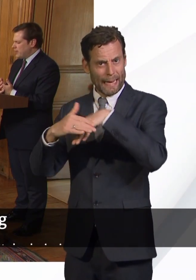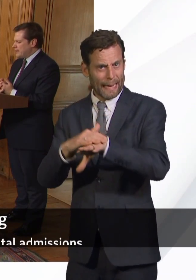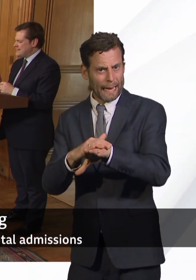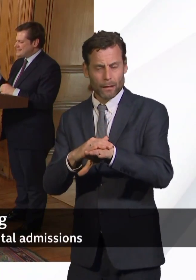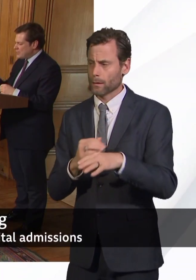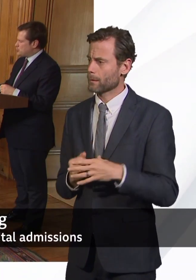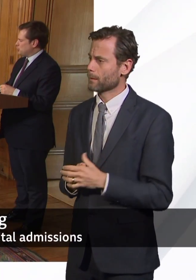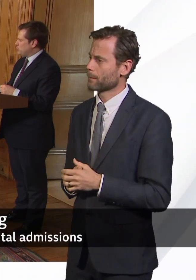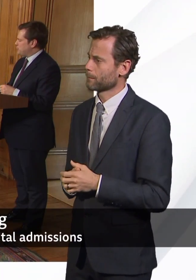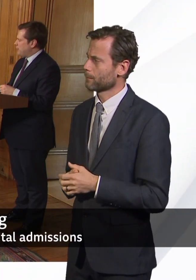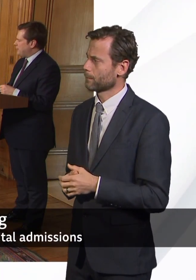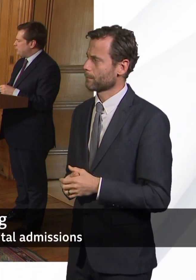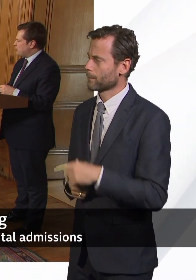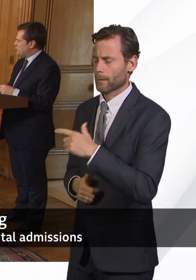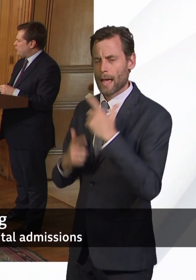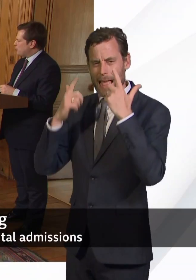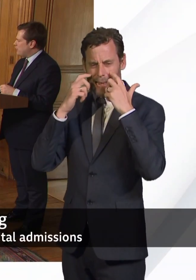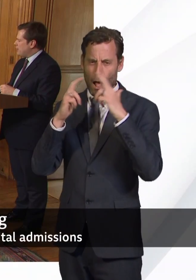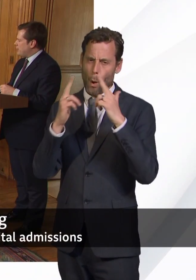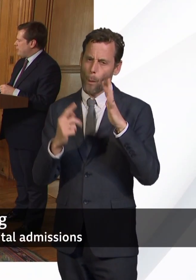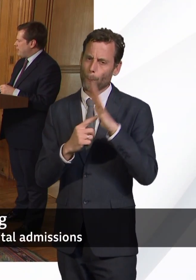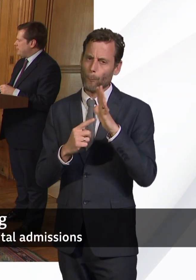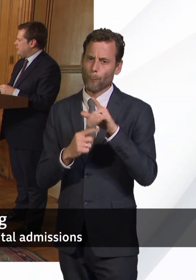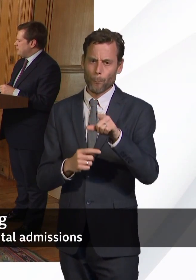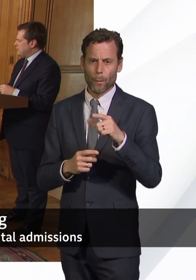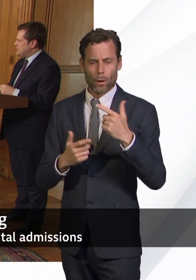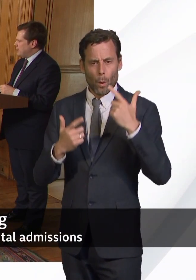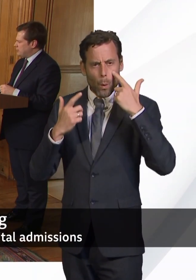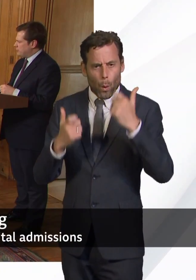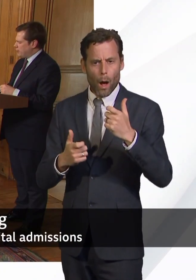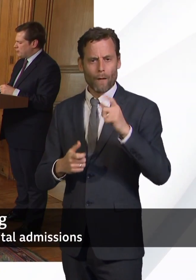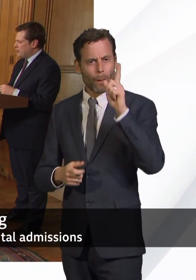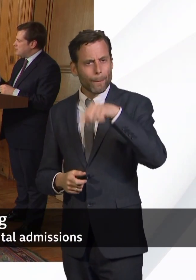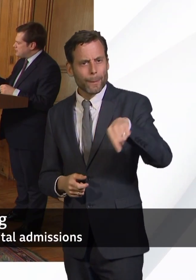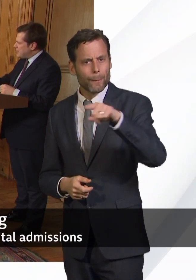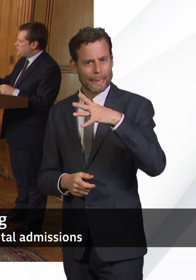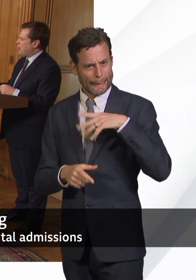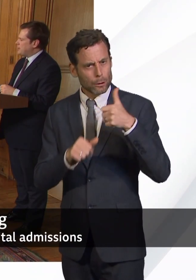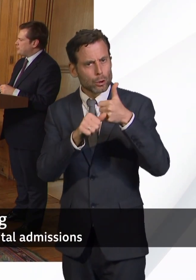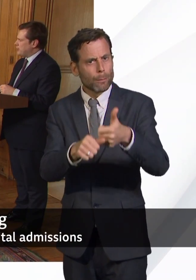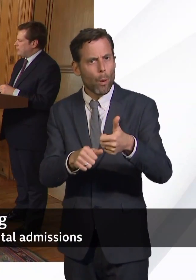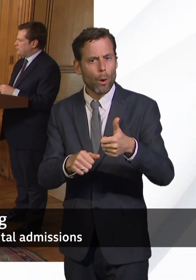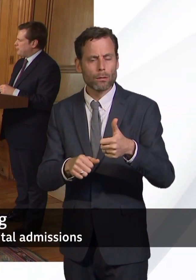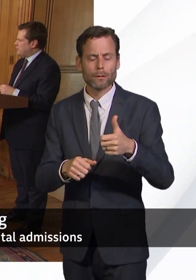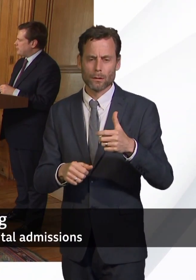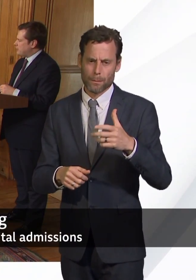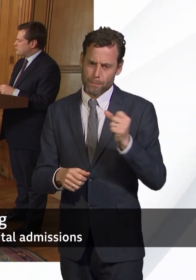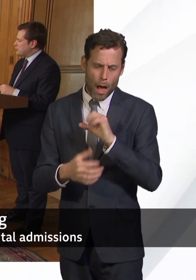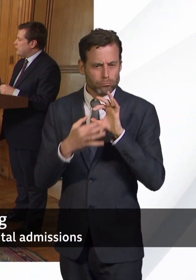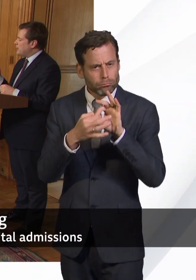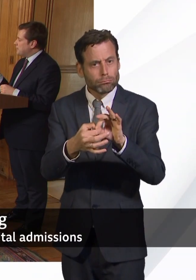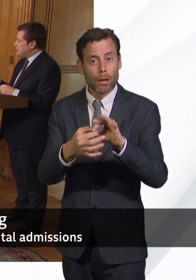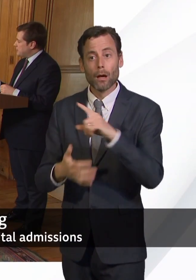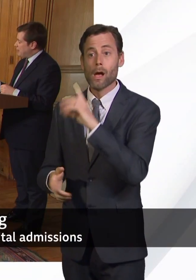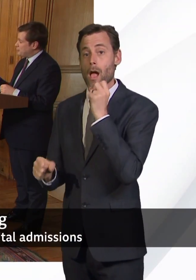government. It's essential that we provide them with the support that they need and deserve. Today, the Prime Minister announced a further